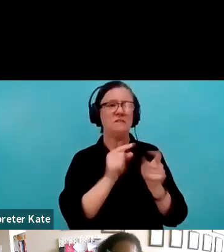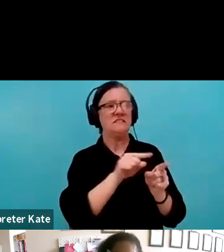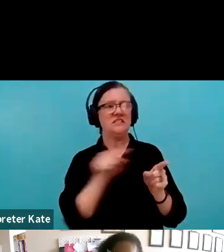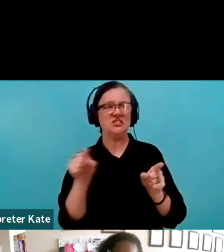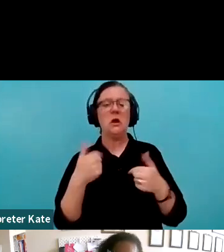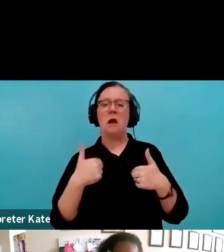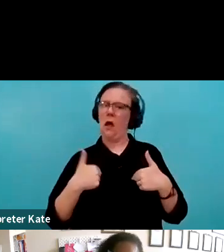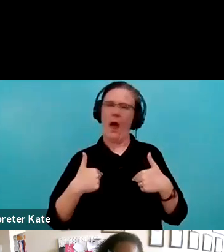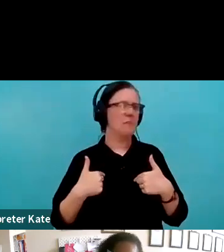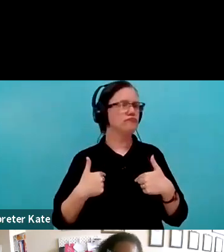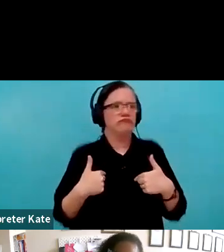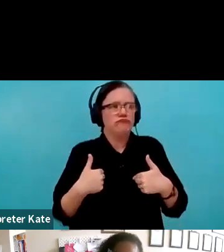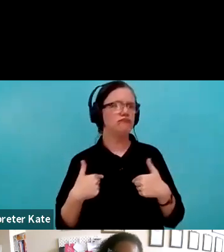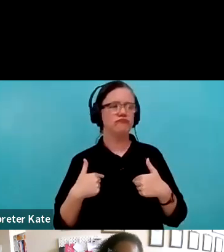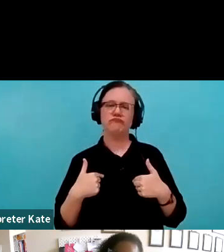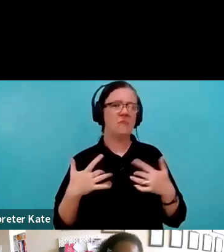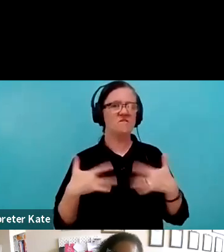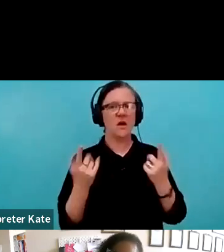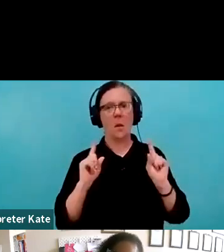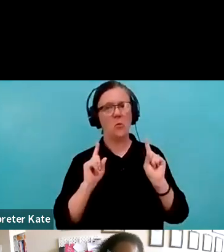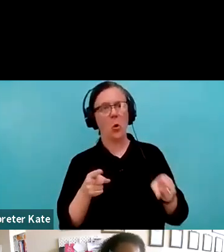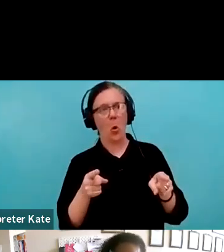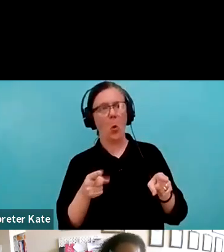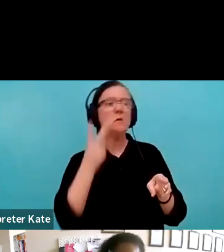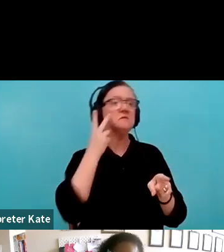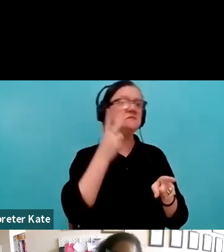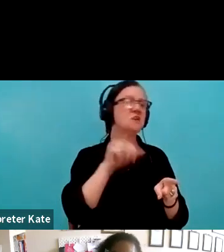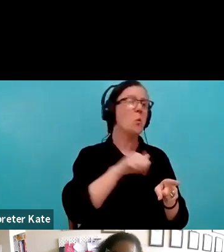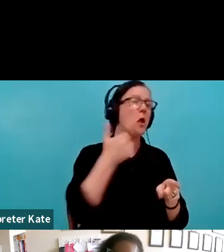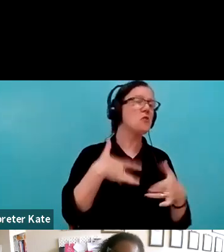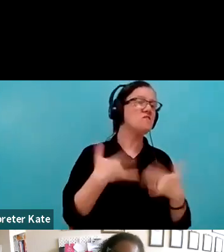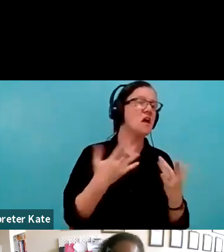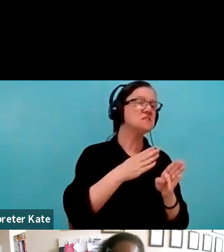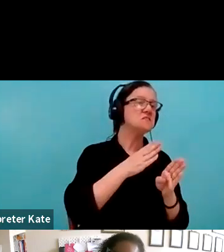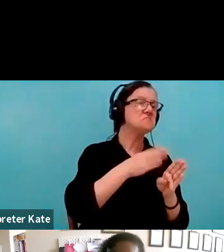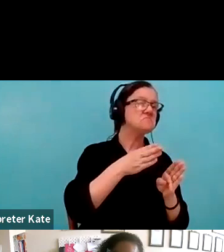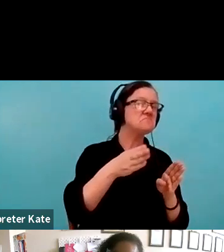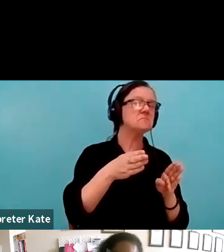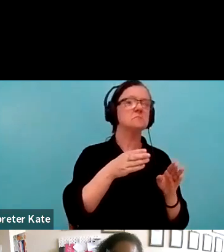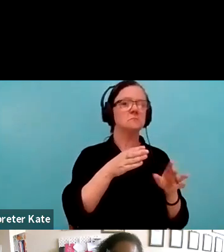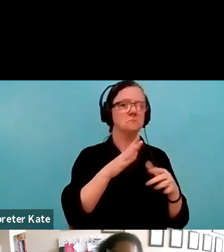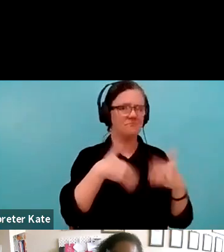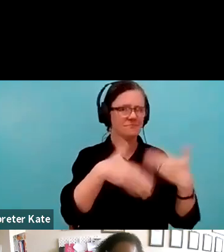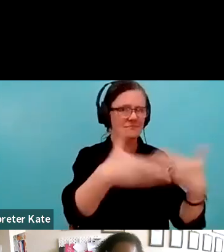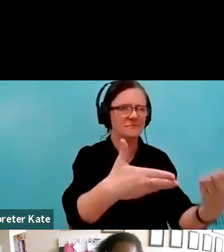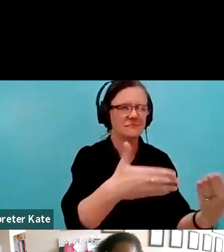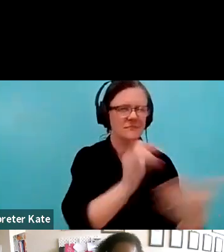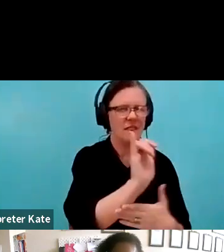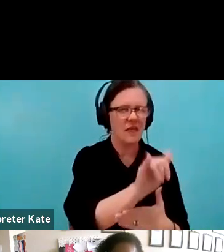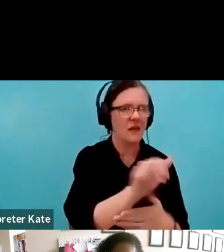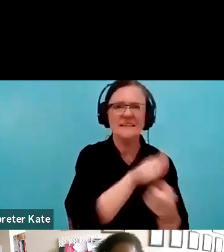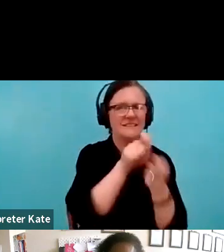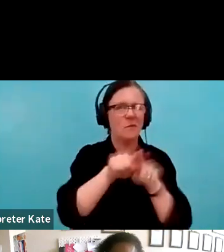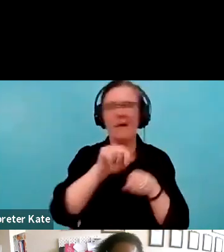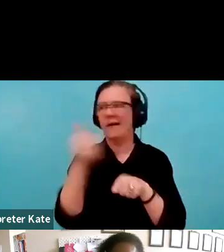going to go to this event, and then I'm going to see what other events they have, and then I'm going to, you know what I mean, and kind of, like I